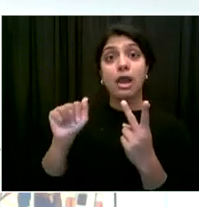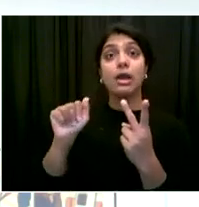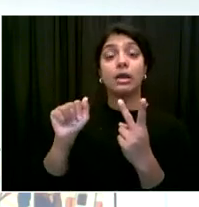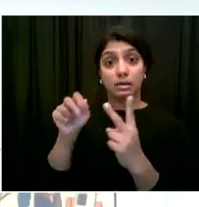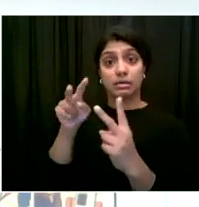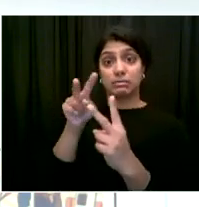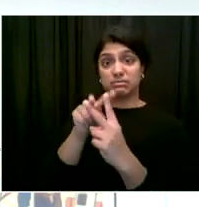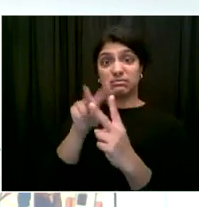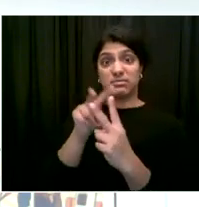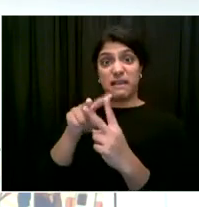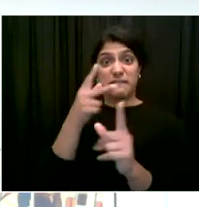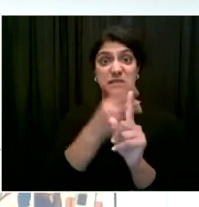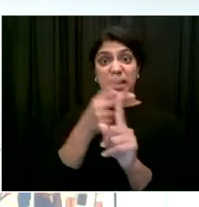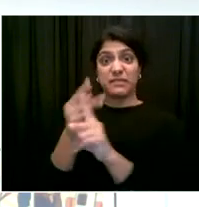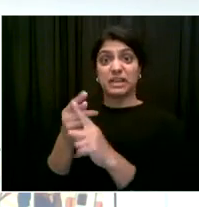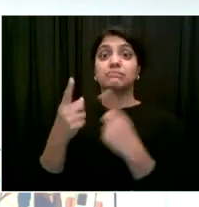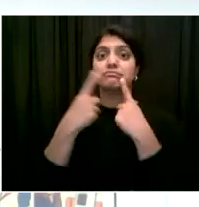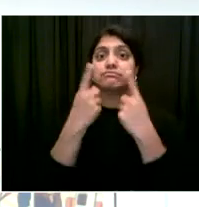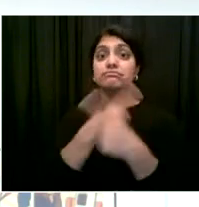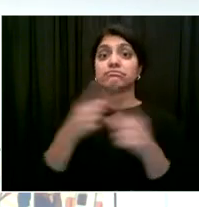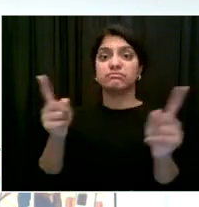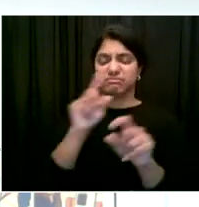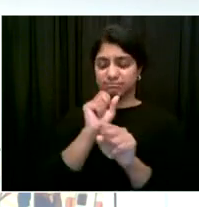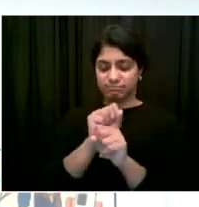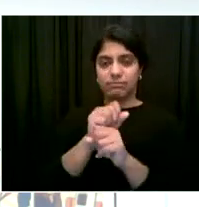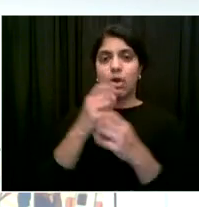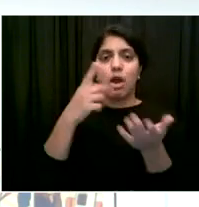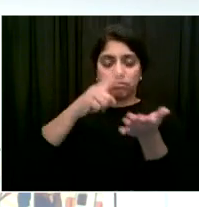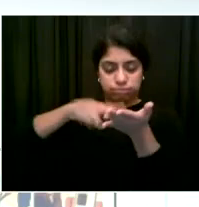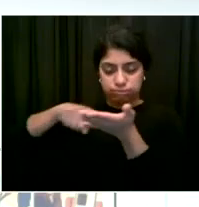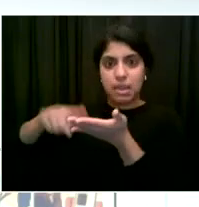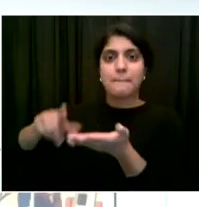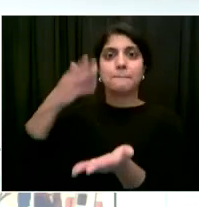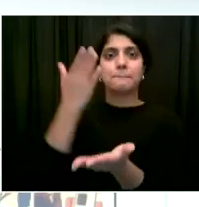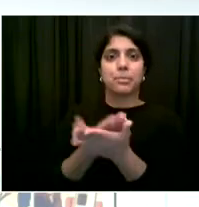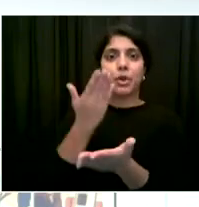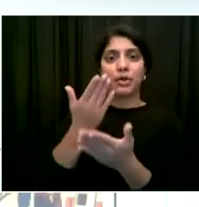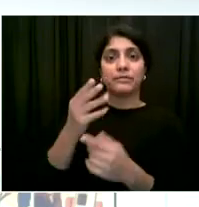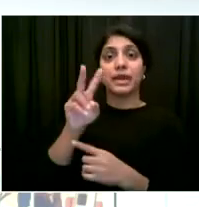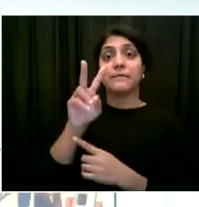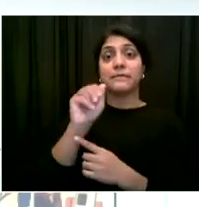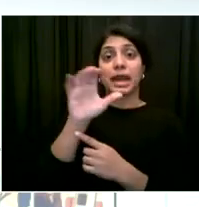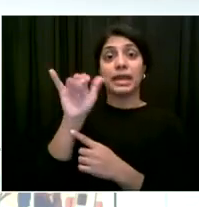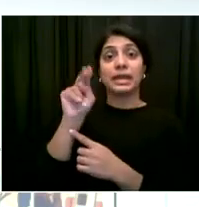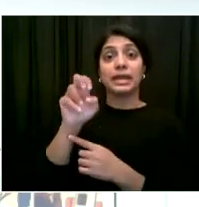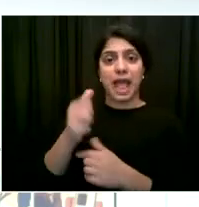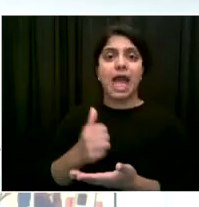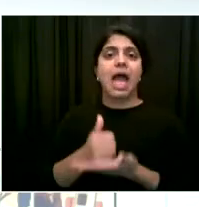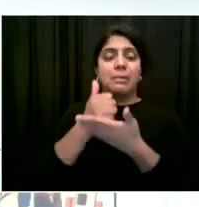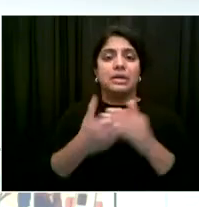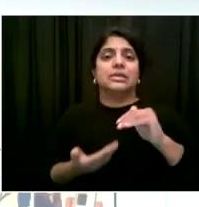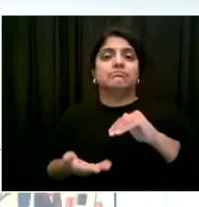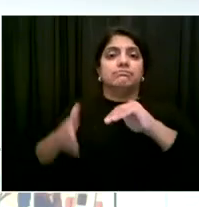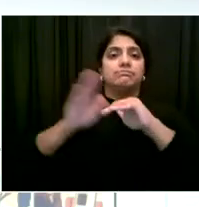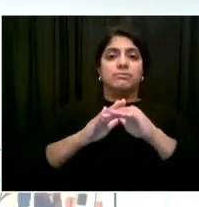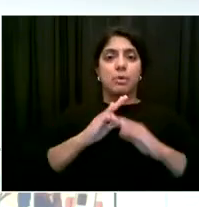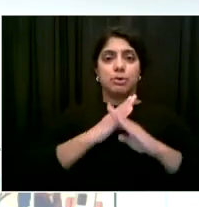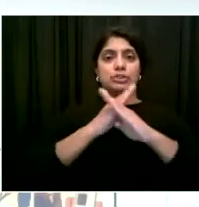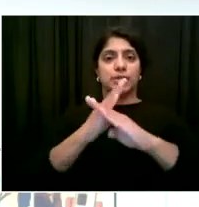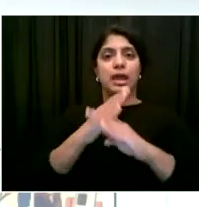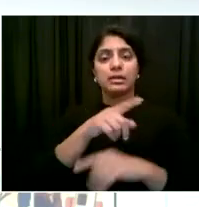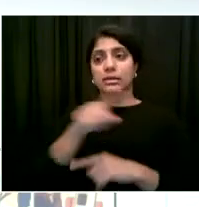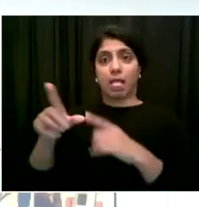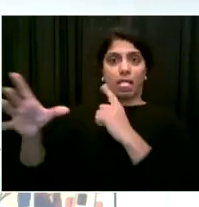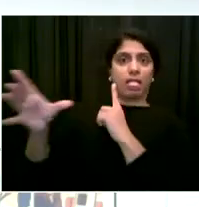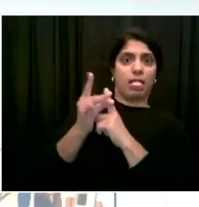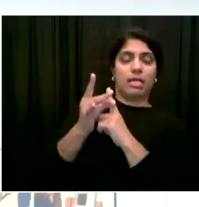after a third dose. And yesterday, as the mayor mentioned, Moderna released similar data showing a 37-fold increase. The